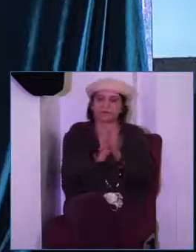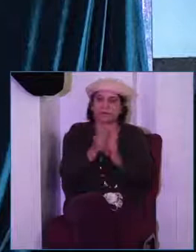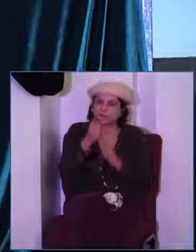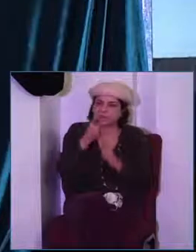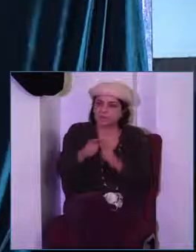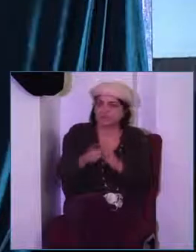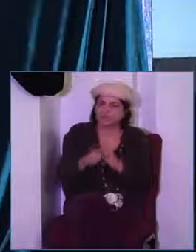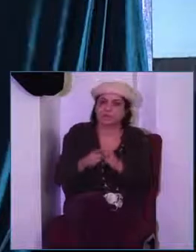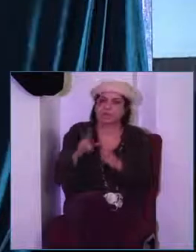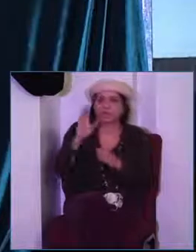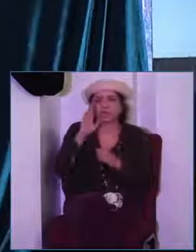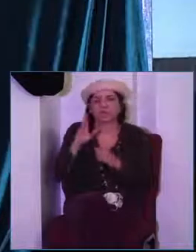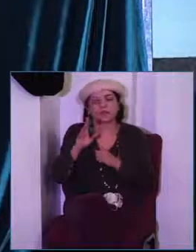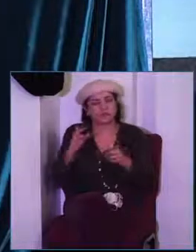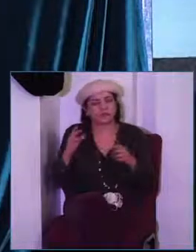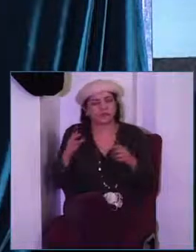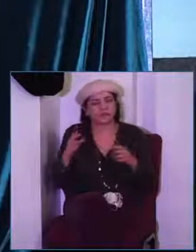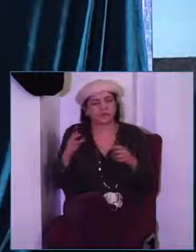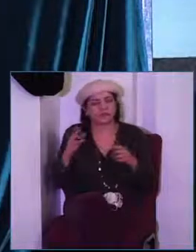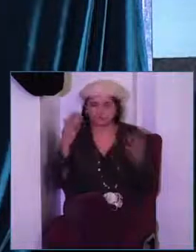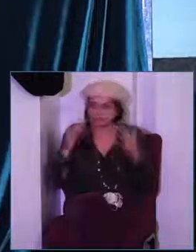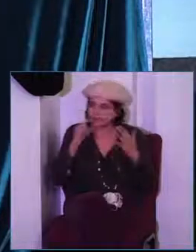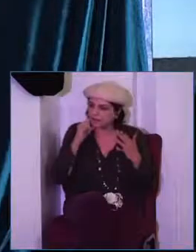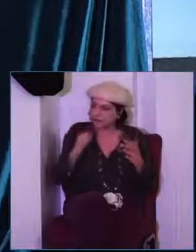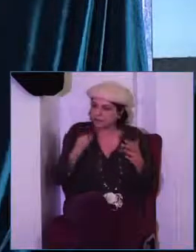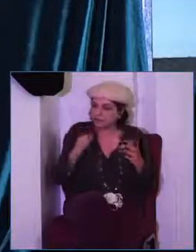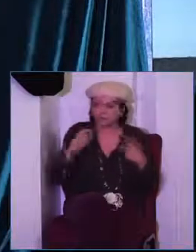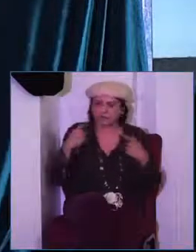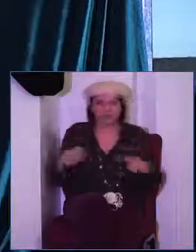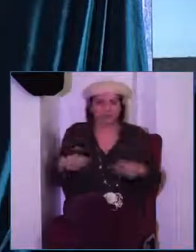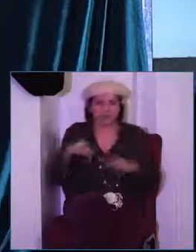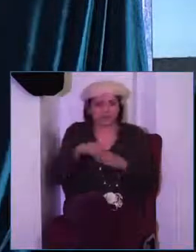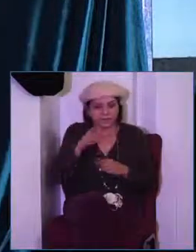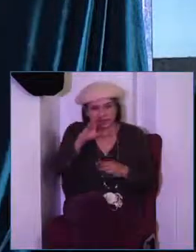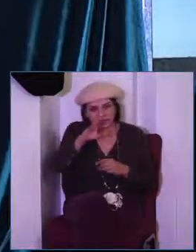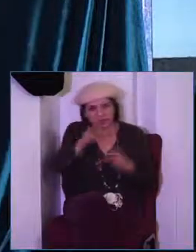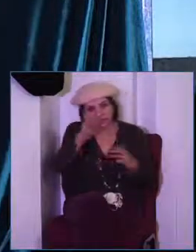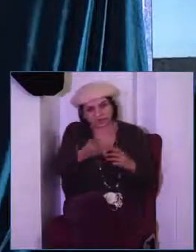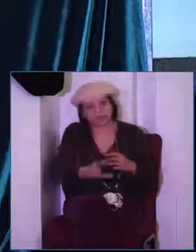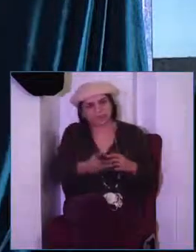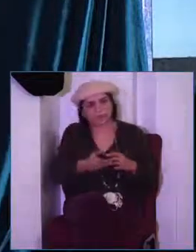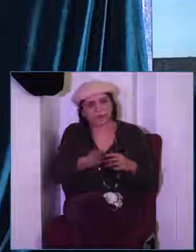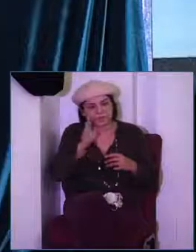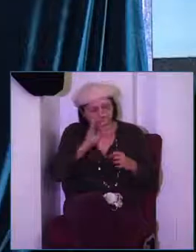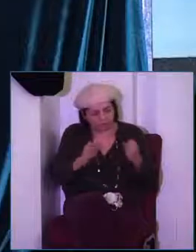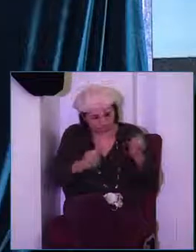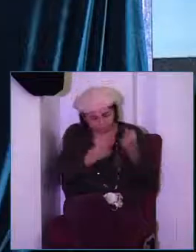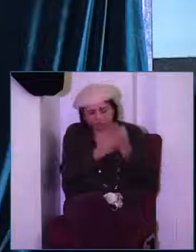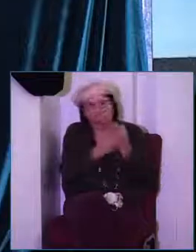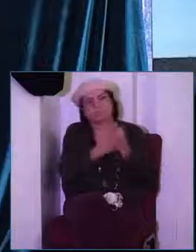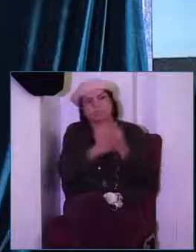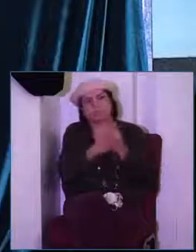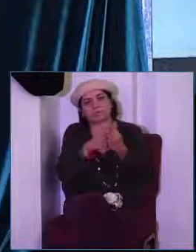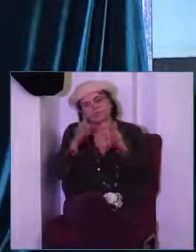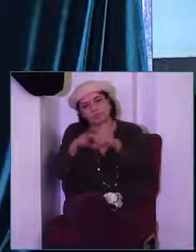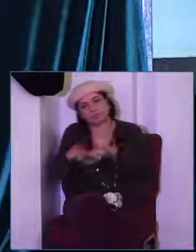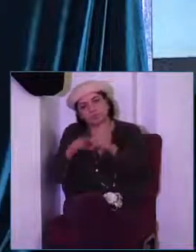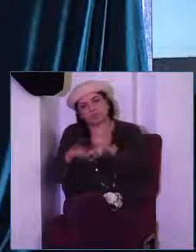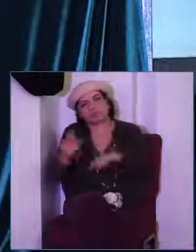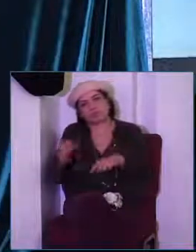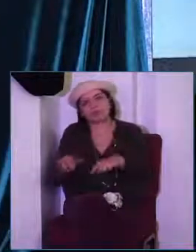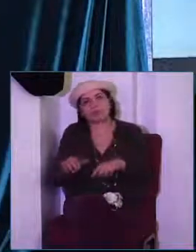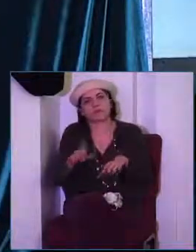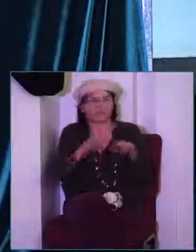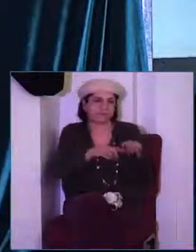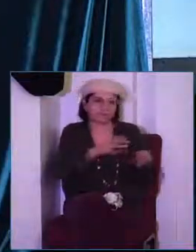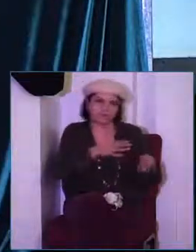not physically be in your presence, but I will be there. You can count on that. You count on my Spirit to be right there with